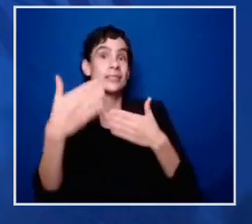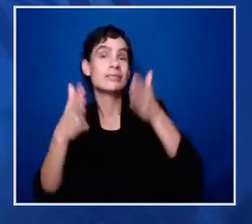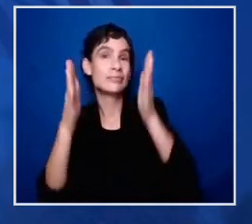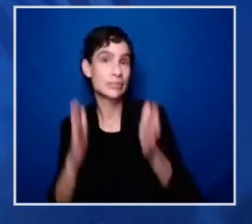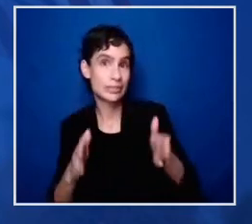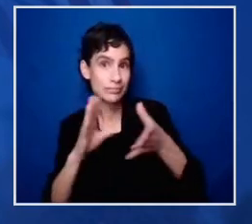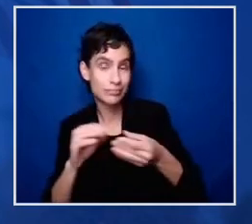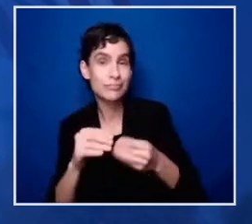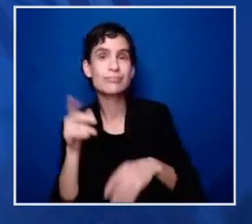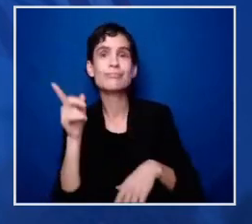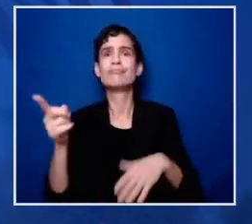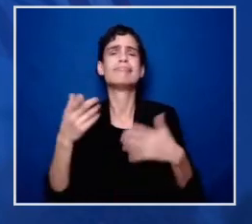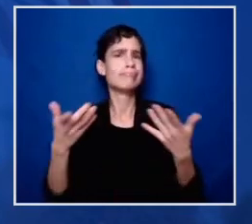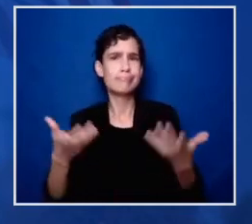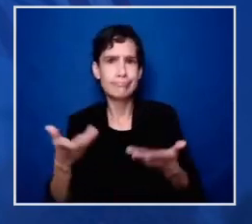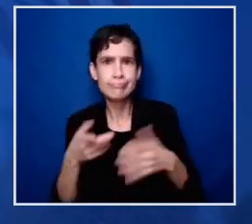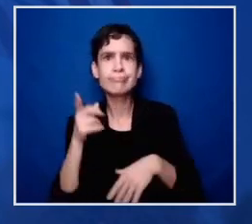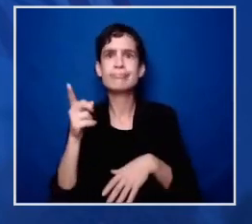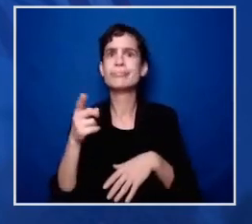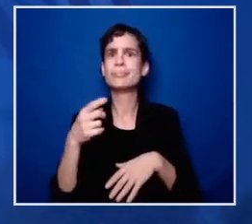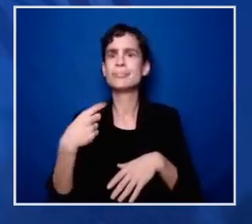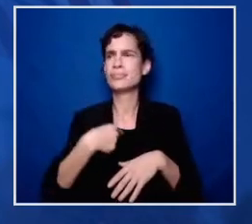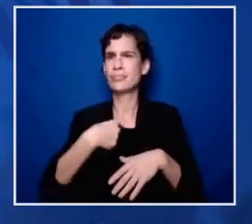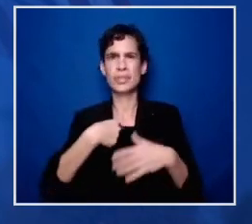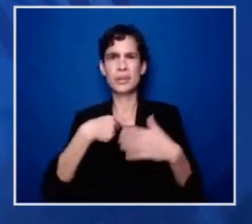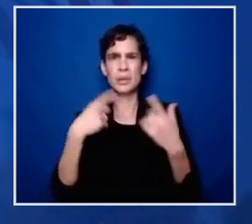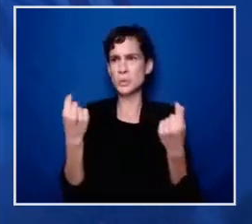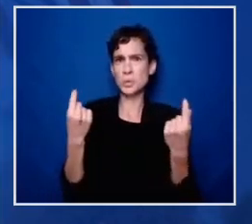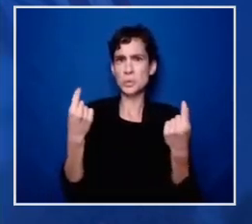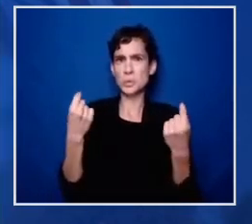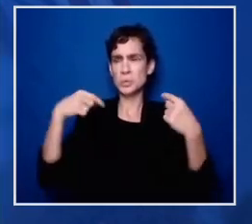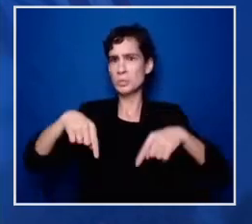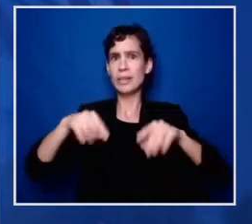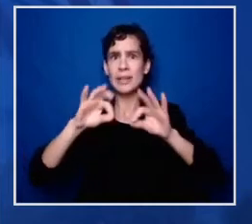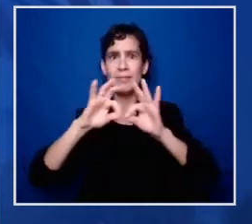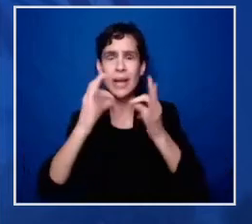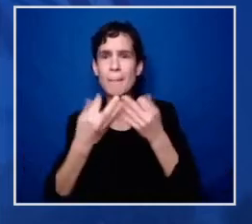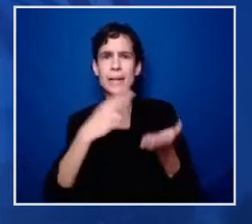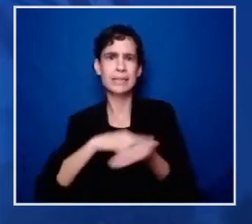Chairman of the Auction Indian Community, Robert Miguel.